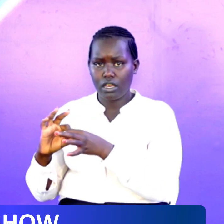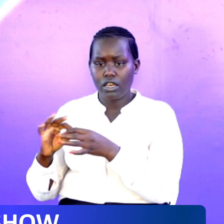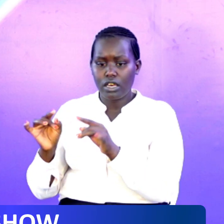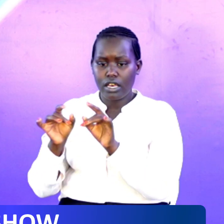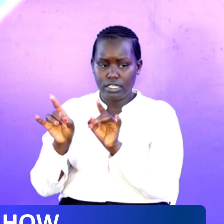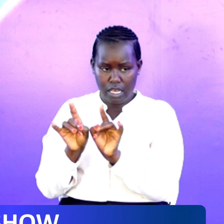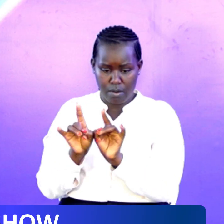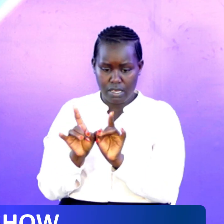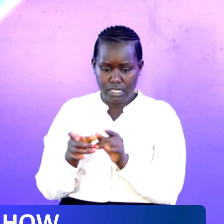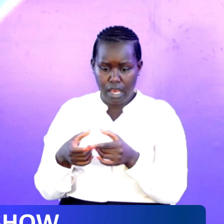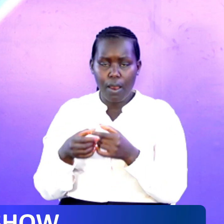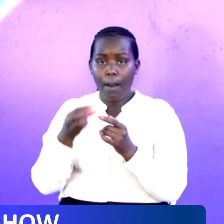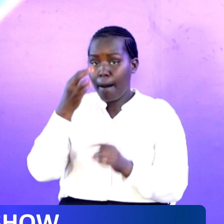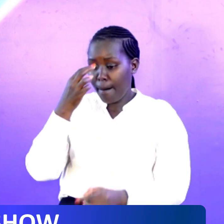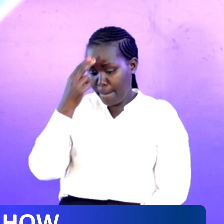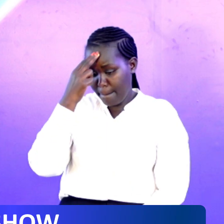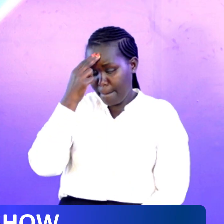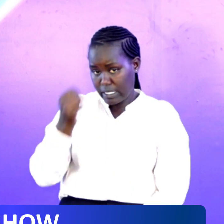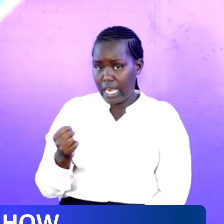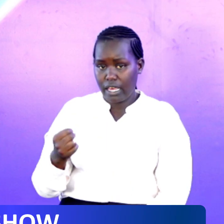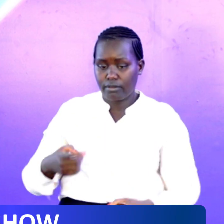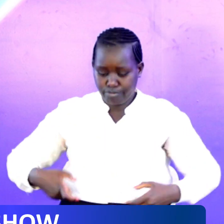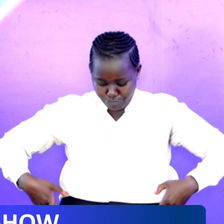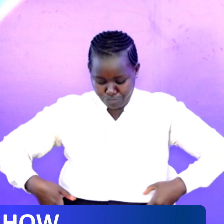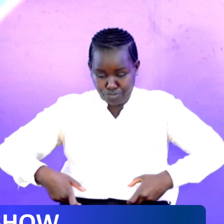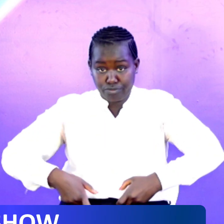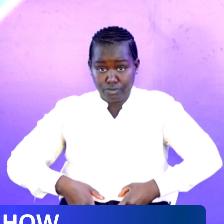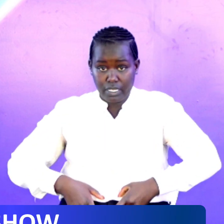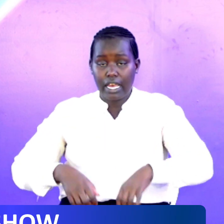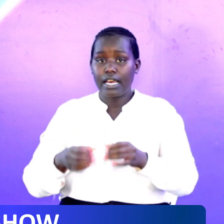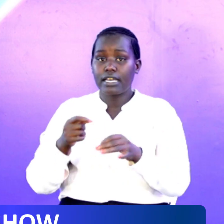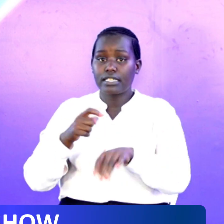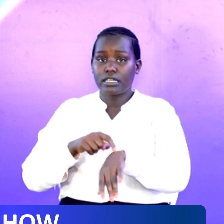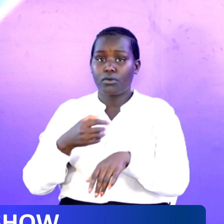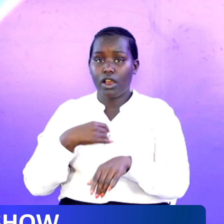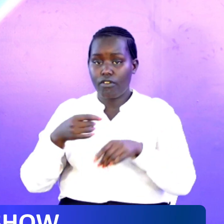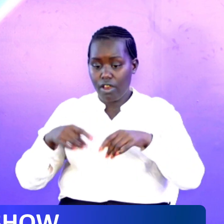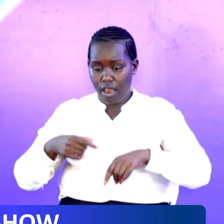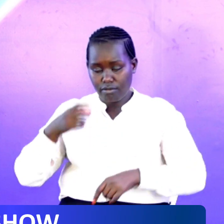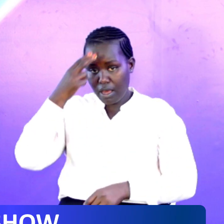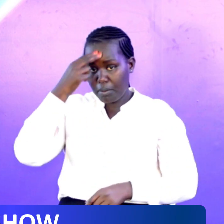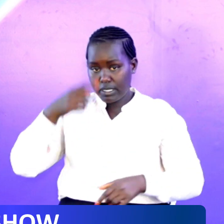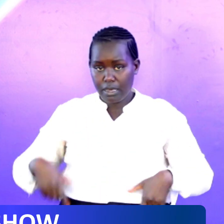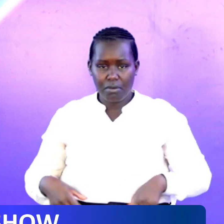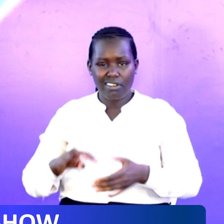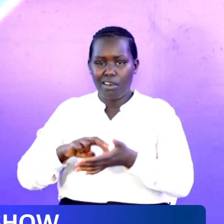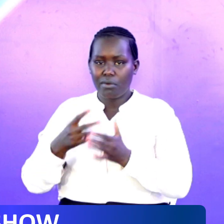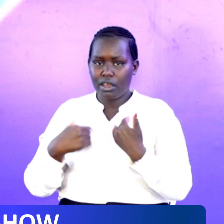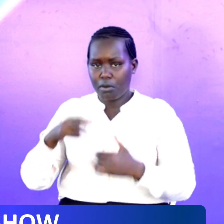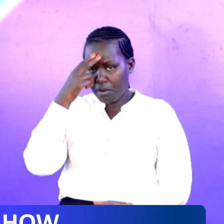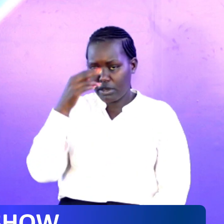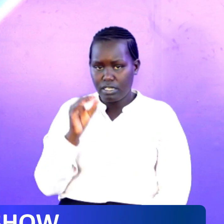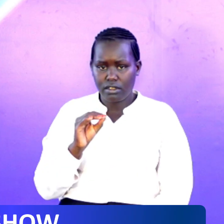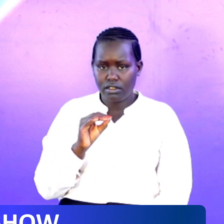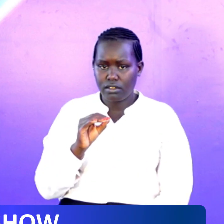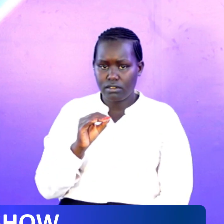belt. Because Maasais kept their culture very authentic. Yeah. When you see me putting on Maasai belt, it doesn't mean I'm a Maasai. It just means that they